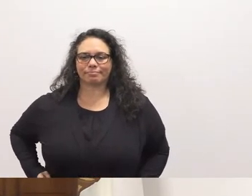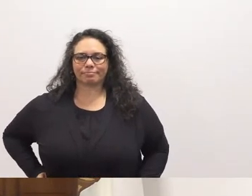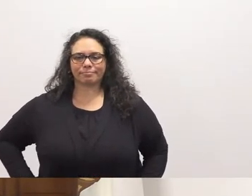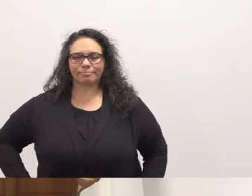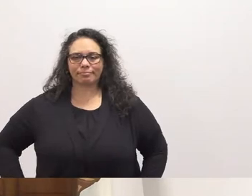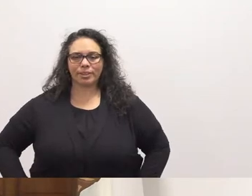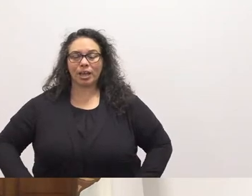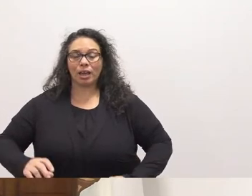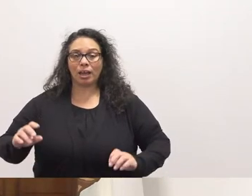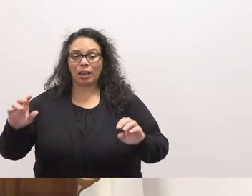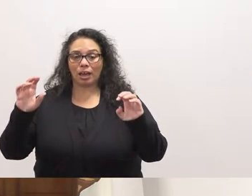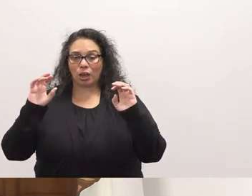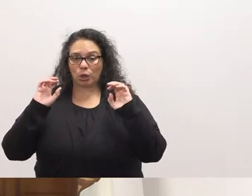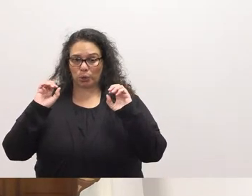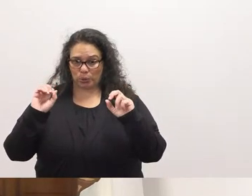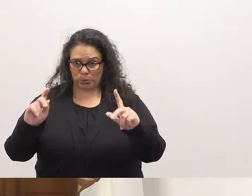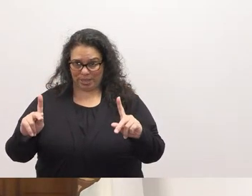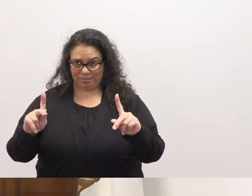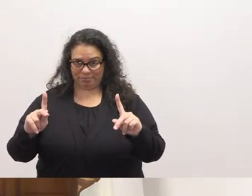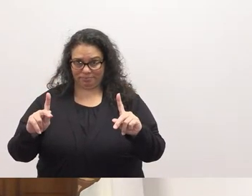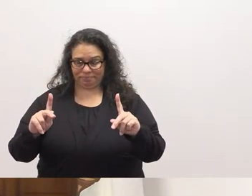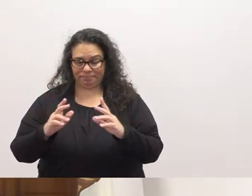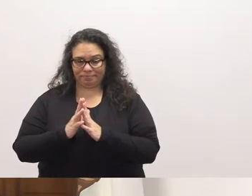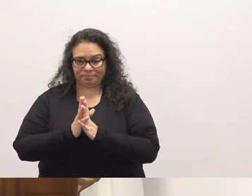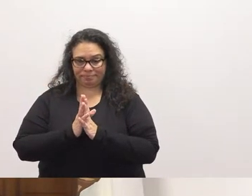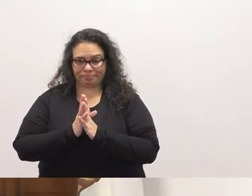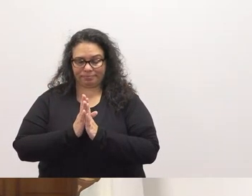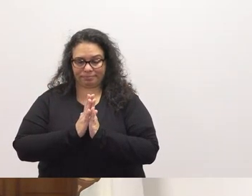Okay. You could call for another motion, Madam Chair.